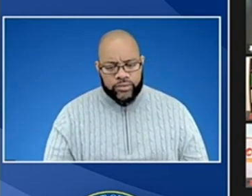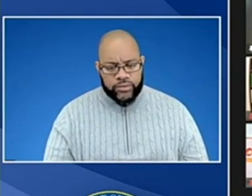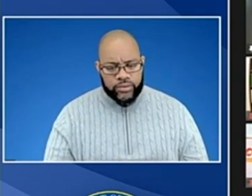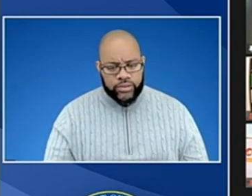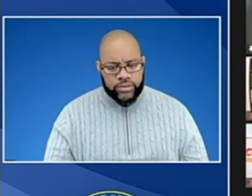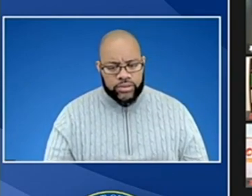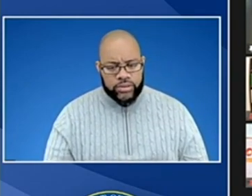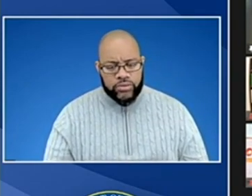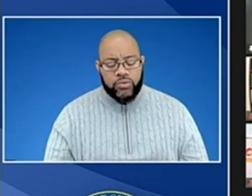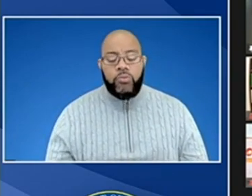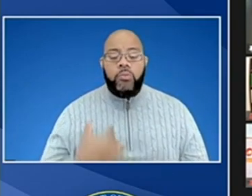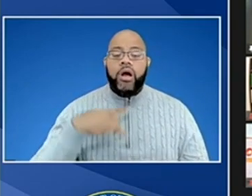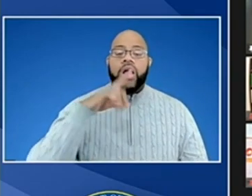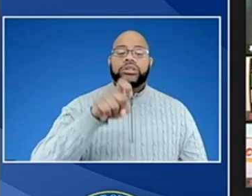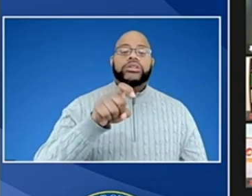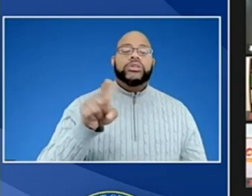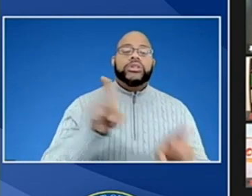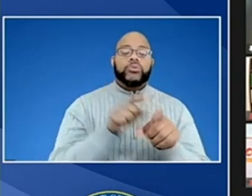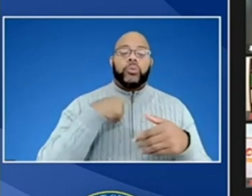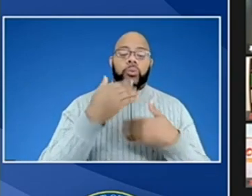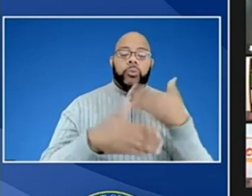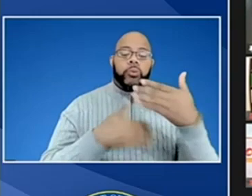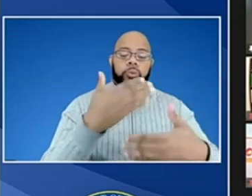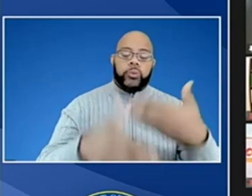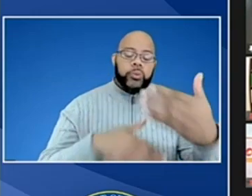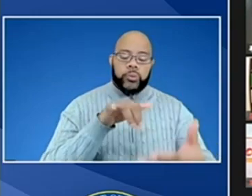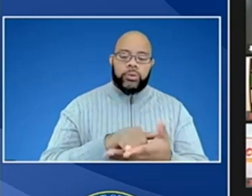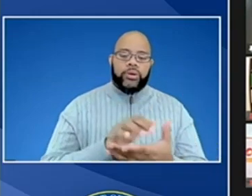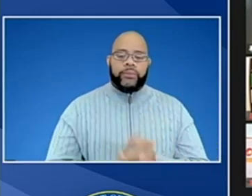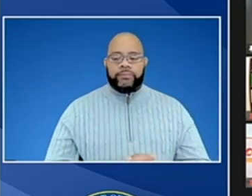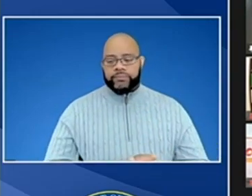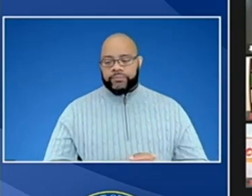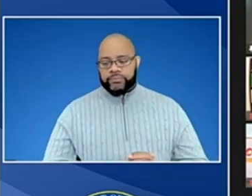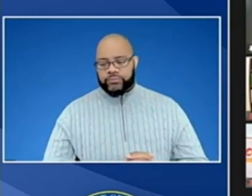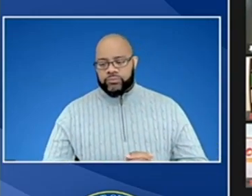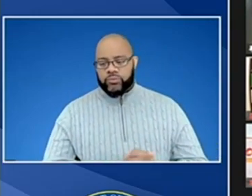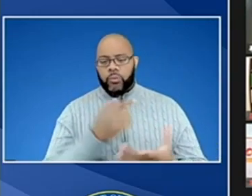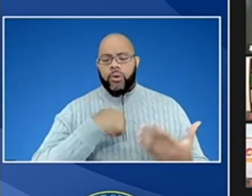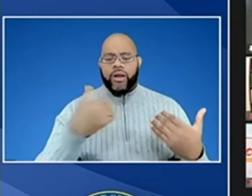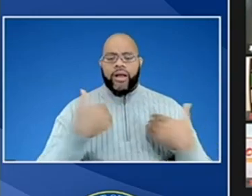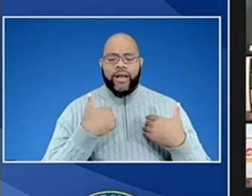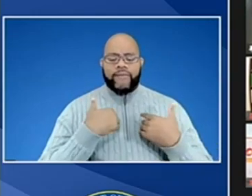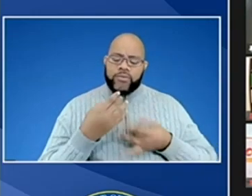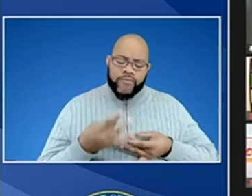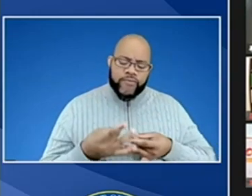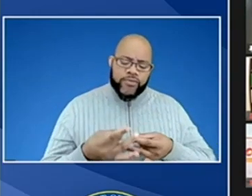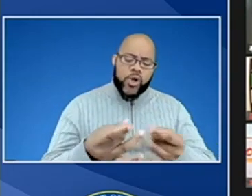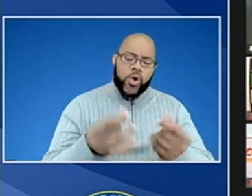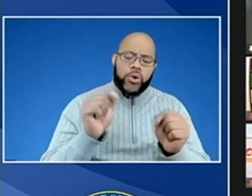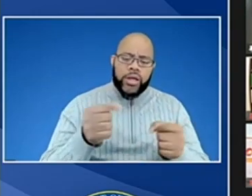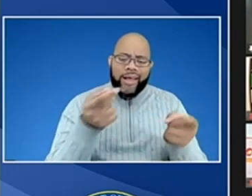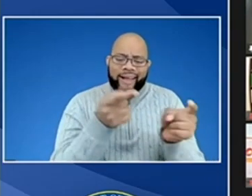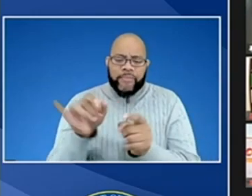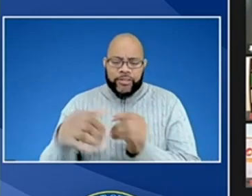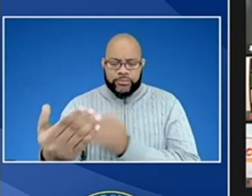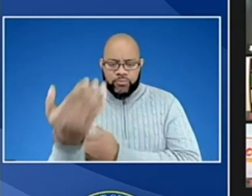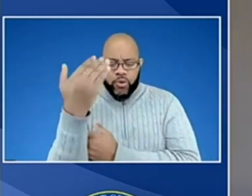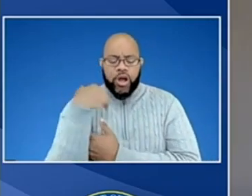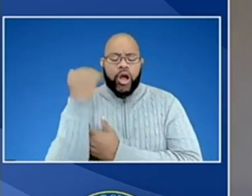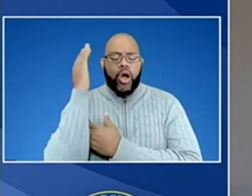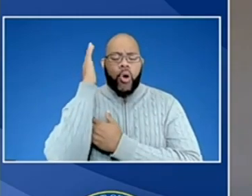We're going to ask that as we move through this, that we have a flow that will be happening this morning. I will